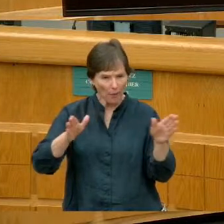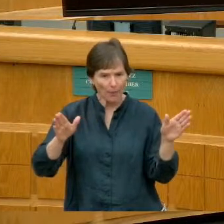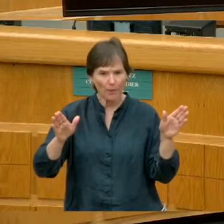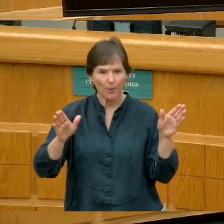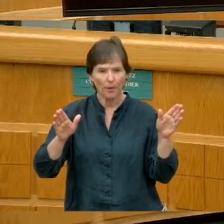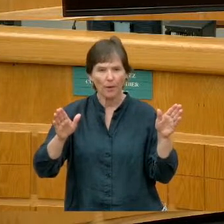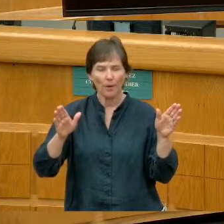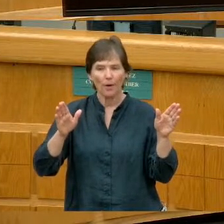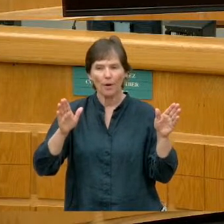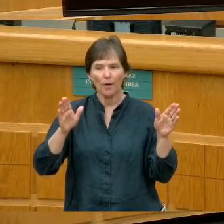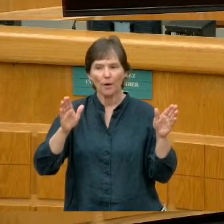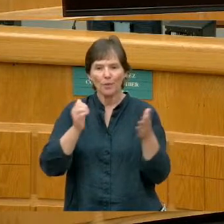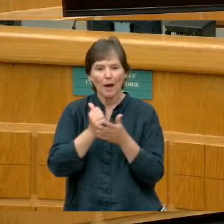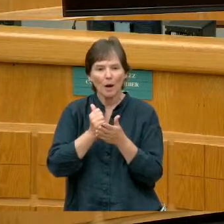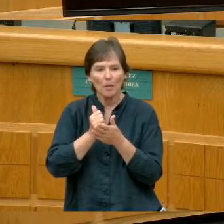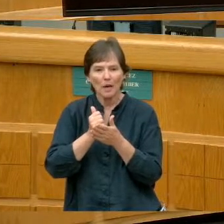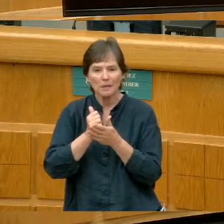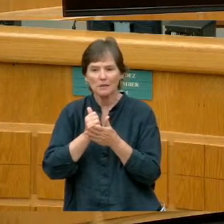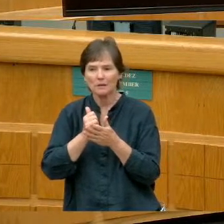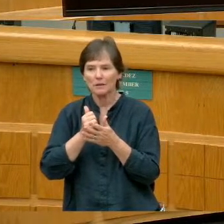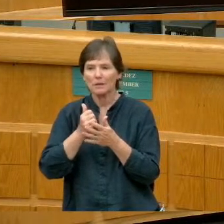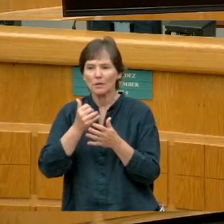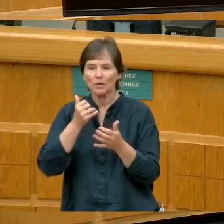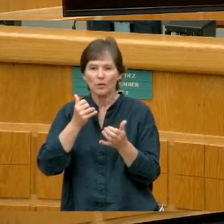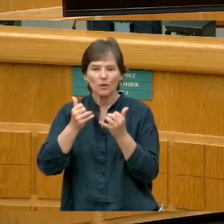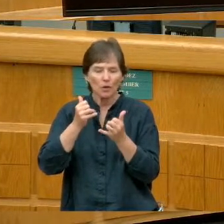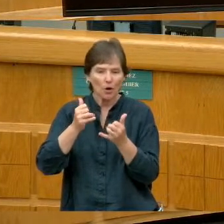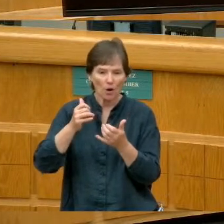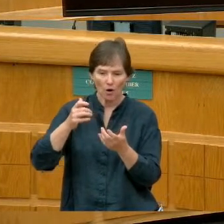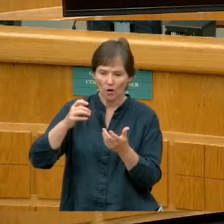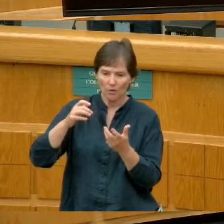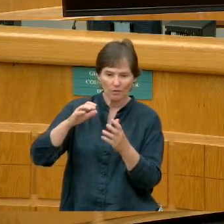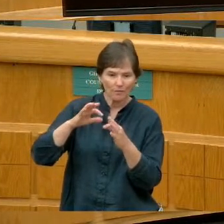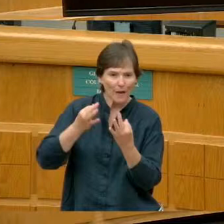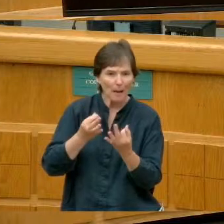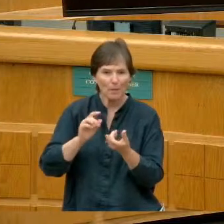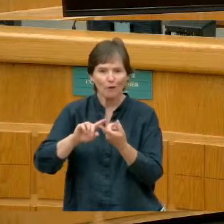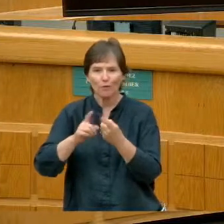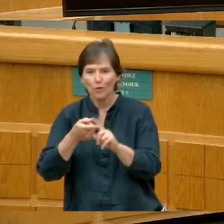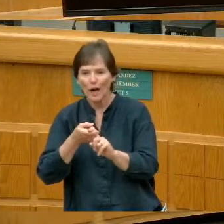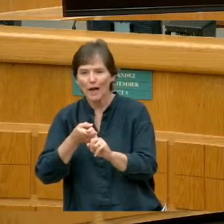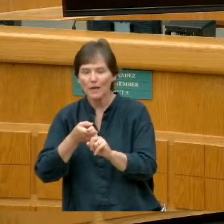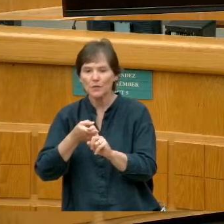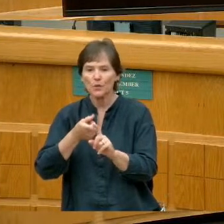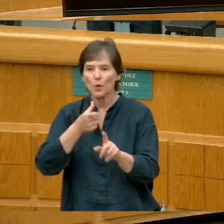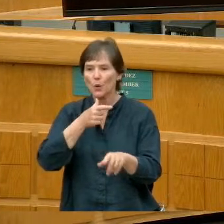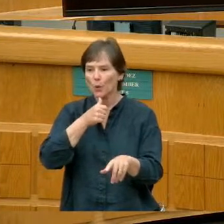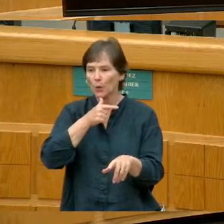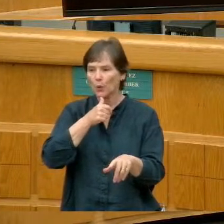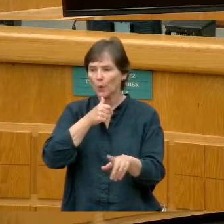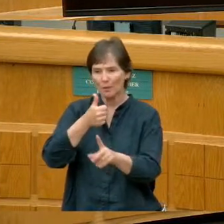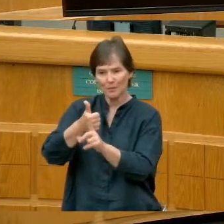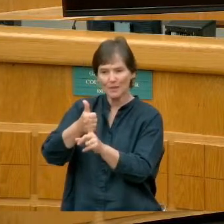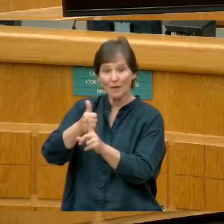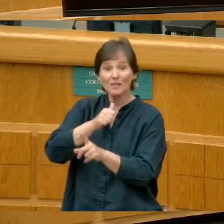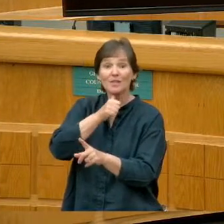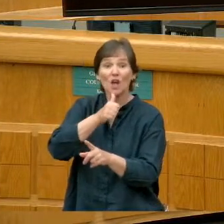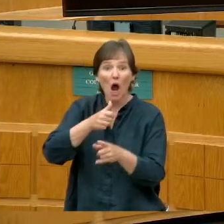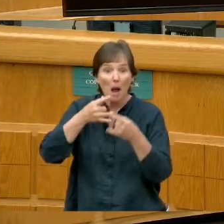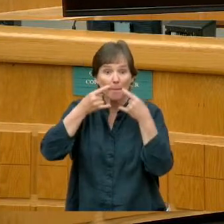our neighbors, the family members, the coworkers, anybody you know that's not doing